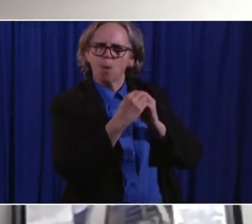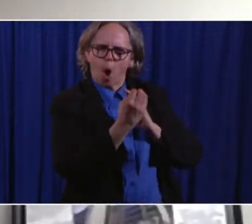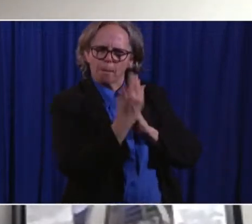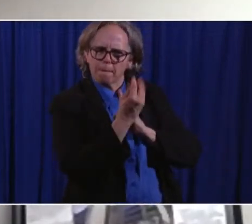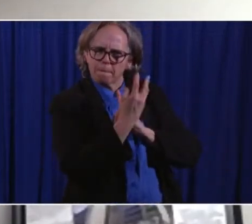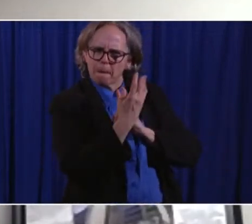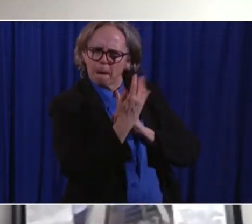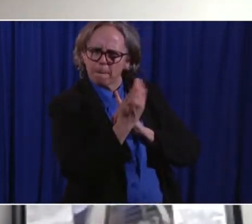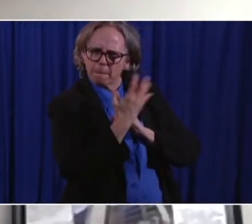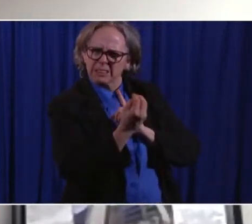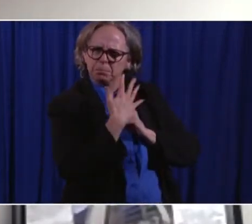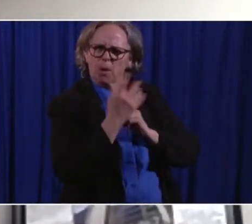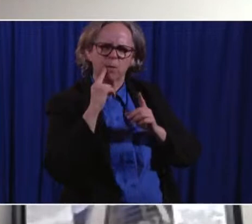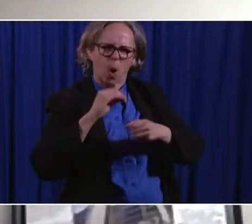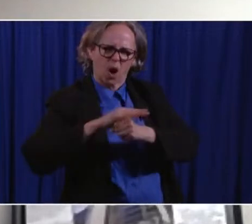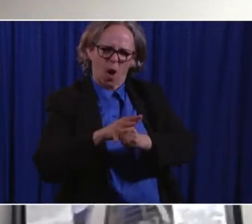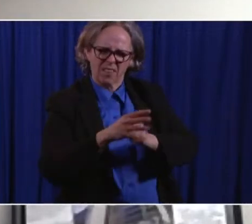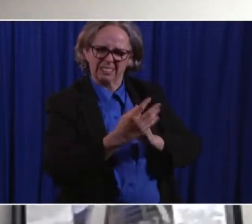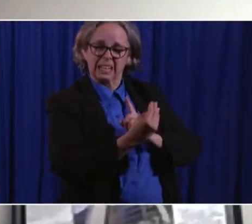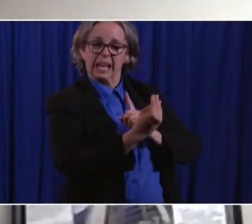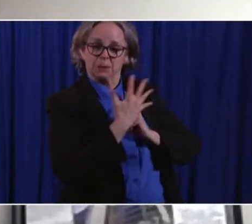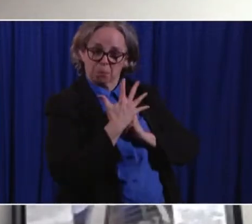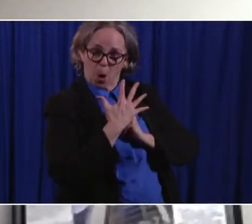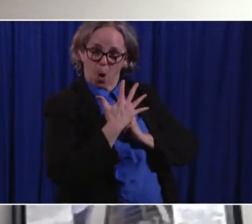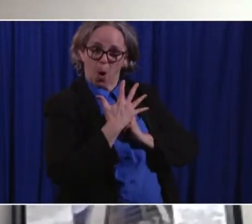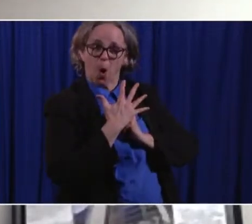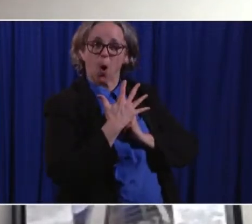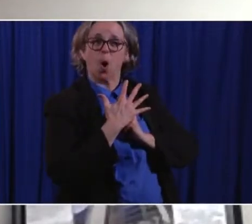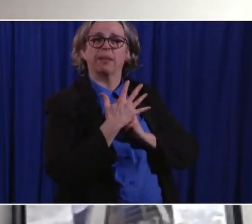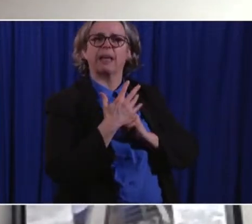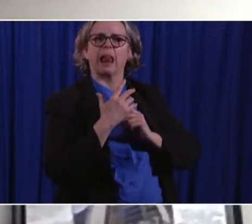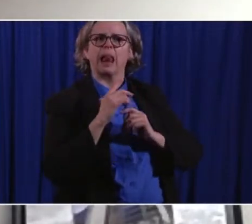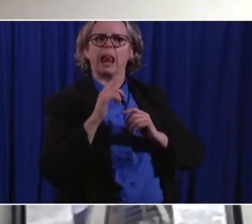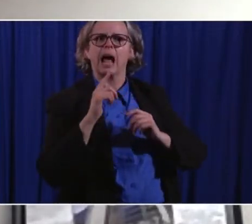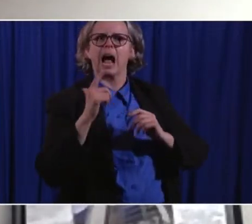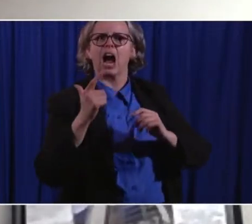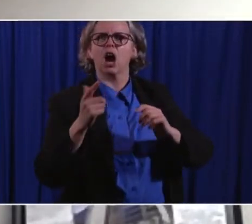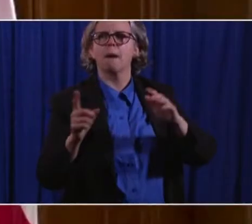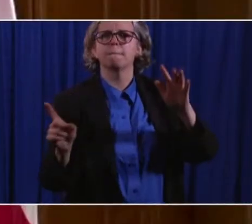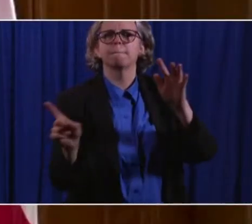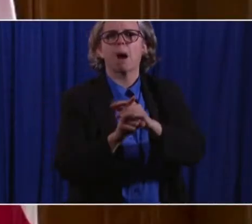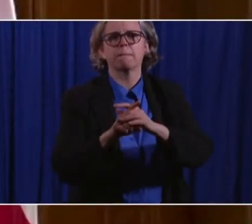weeks after, and they had antibodies in the bloodstream demonstrating exposure to it before in the past.